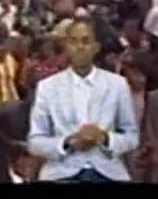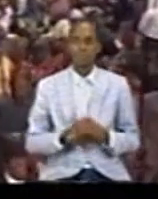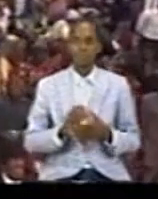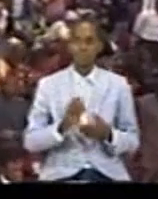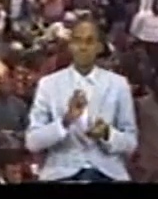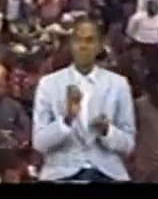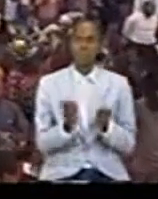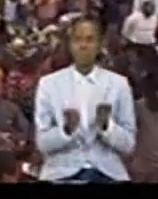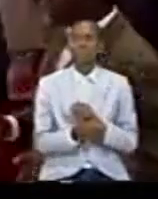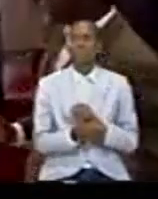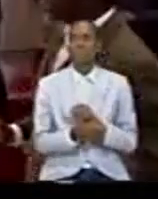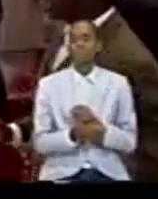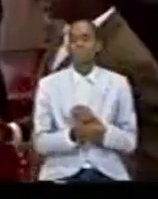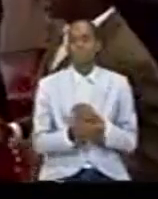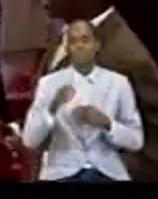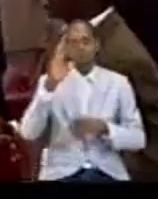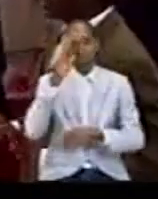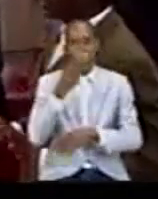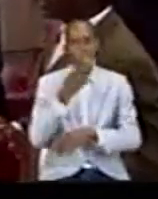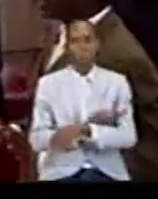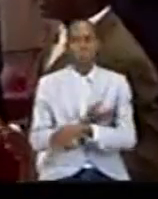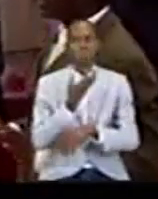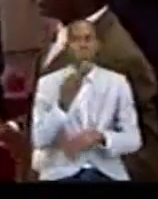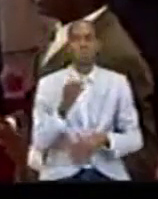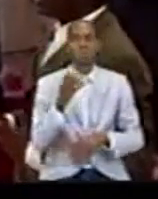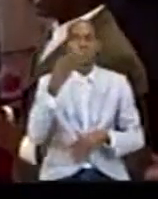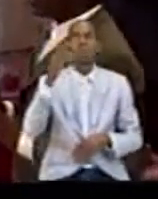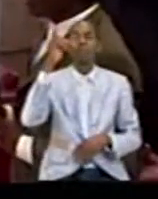Transformed sons of God.